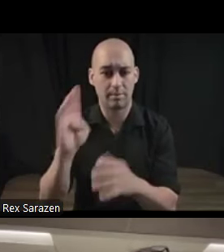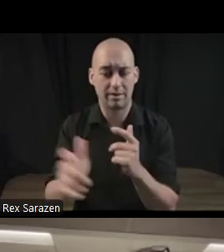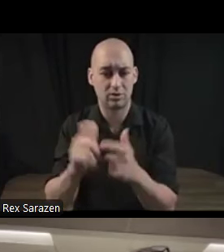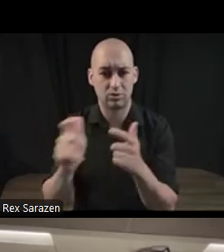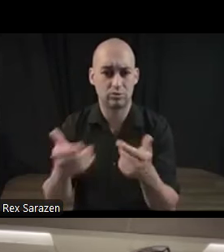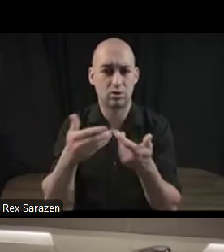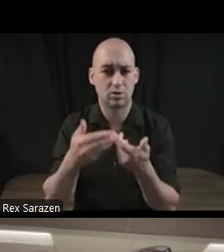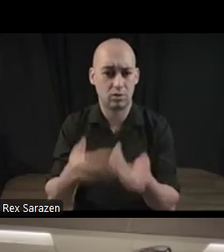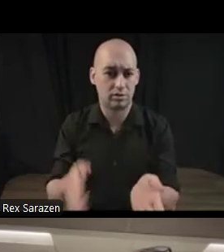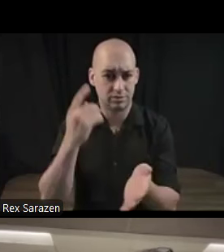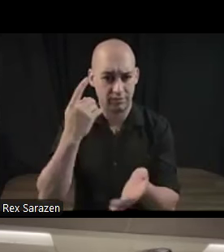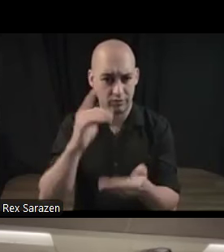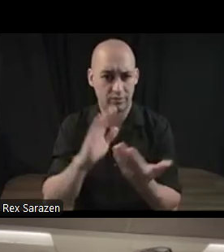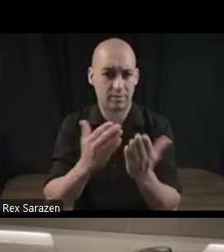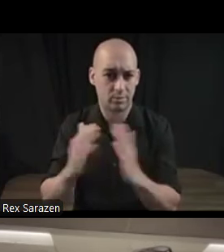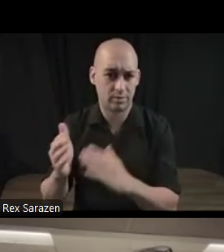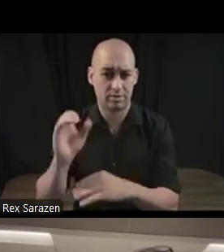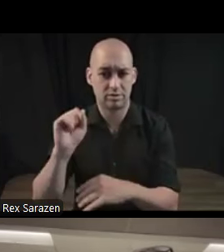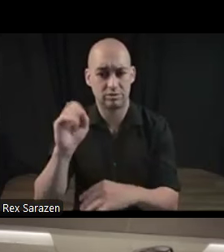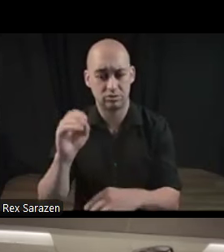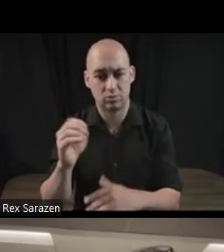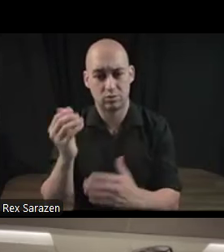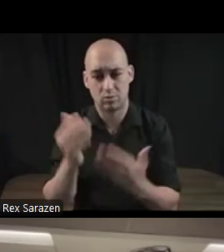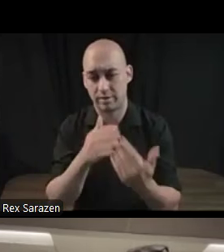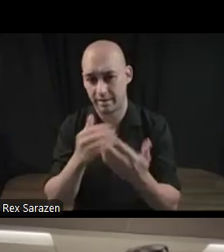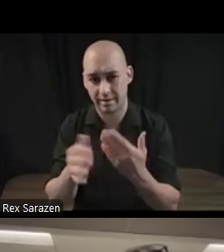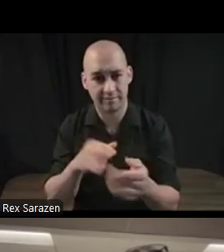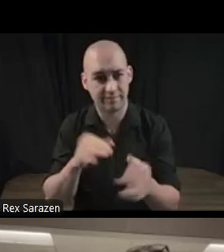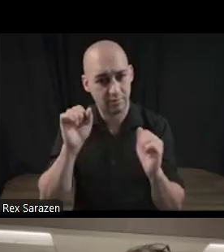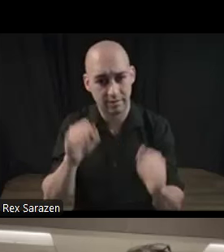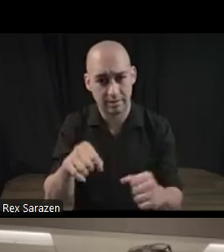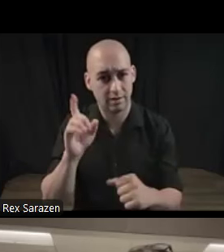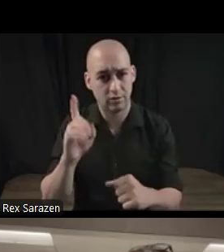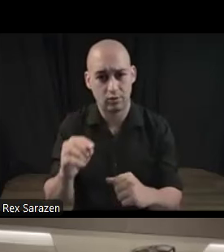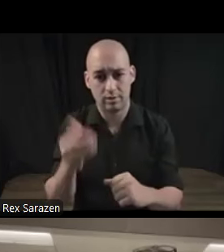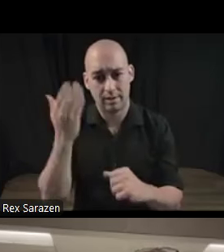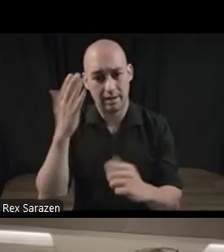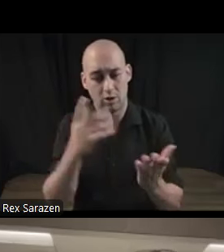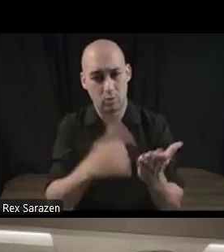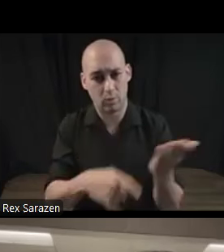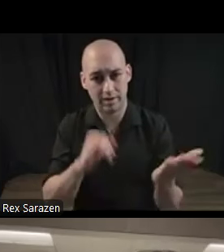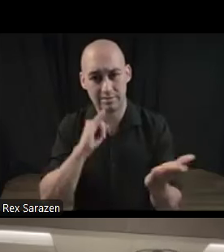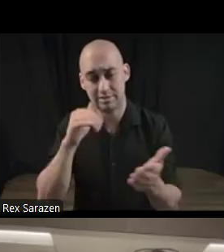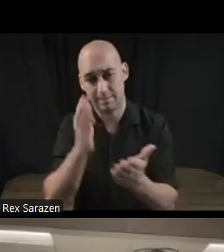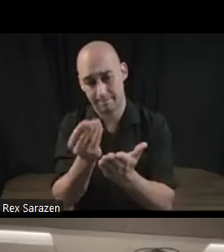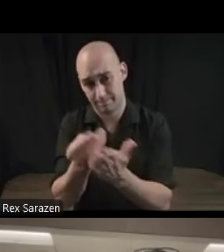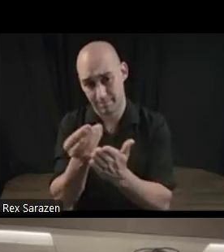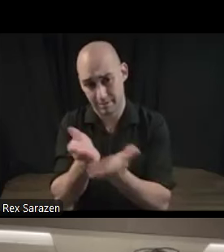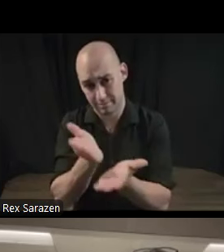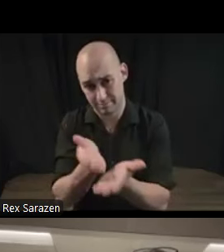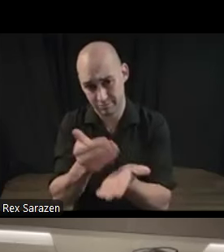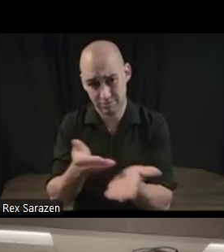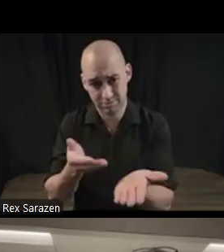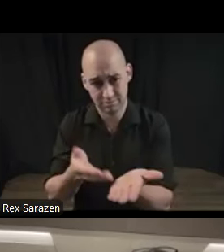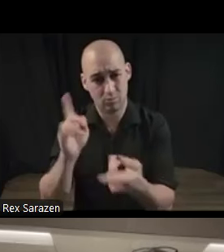community. And so, whatever can be done, I don't know what it is, if there's not money in the budget, but we can't afford to lose any